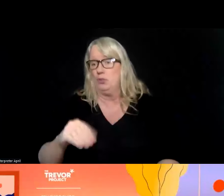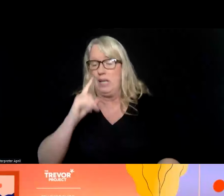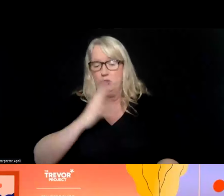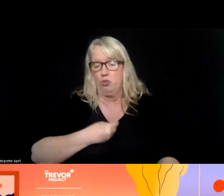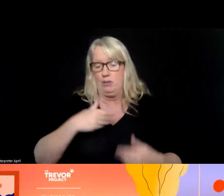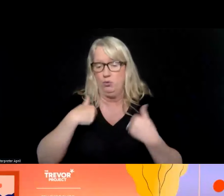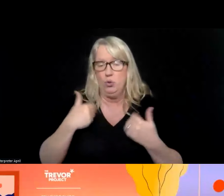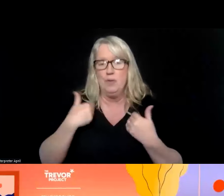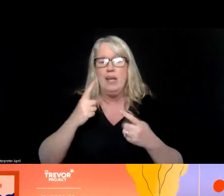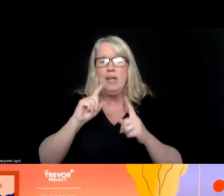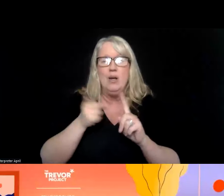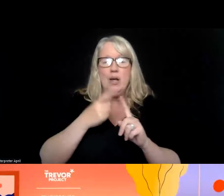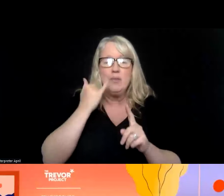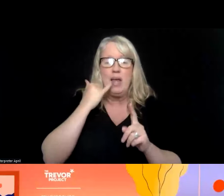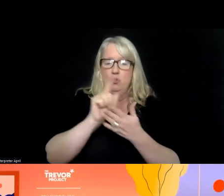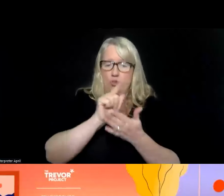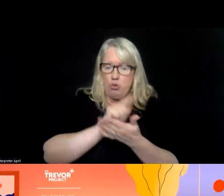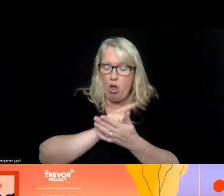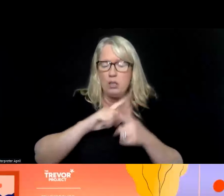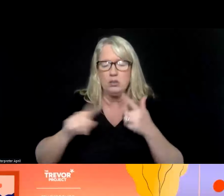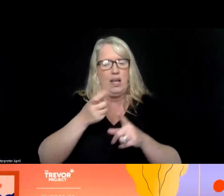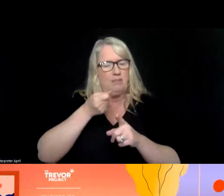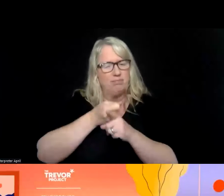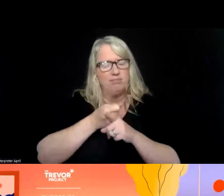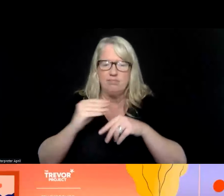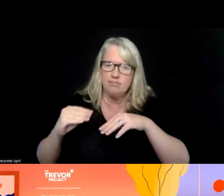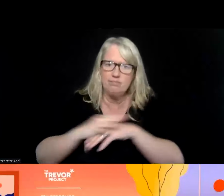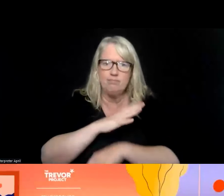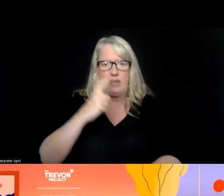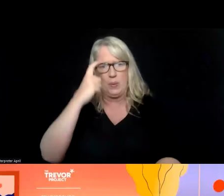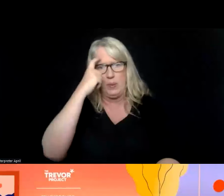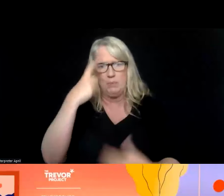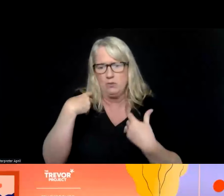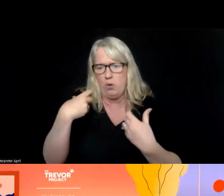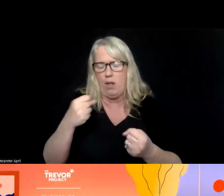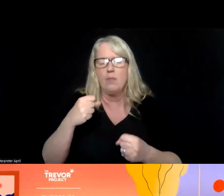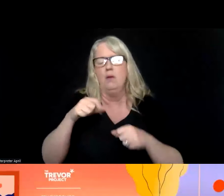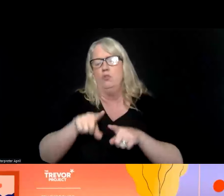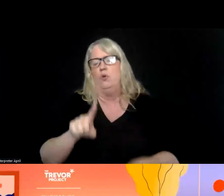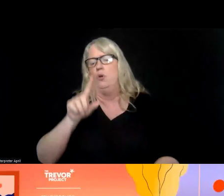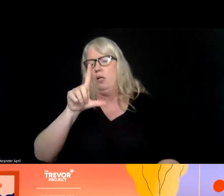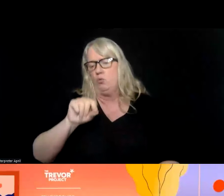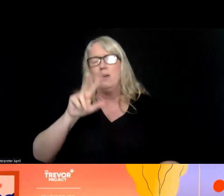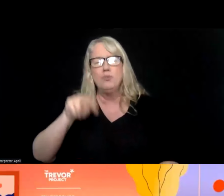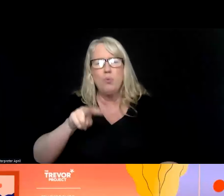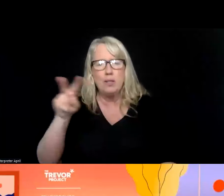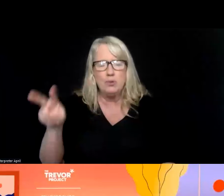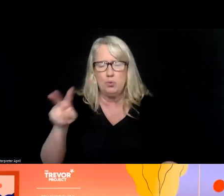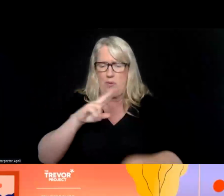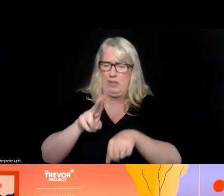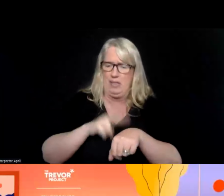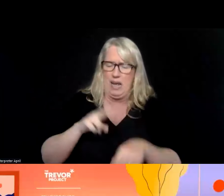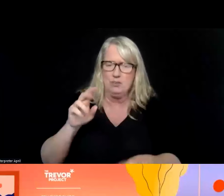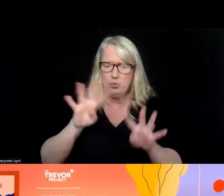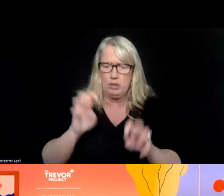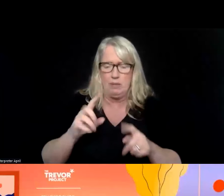that debates around anti-trans laws have negatively impacted their mental health. And our 2022 national survey found that